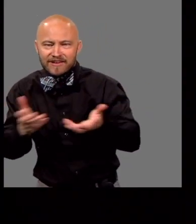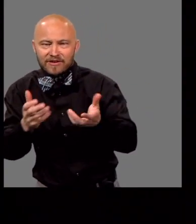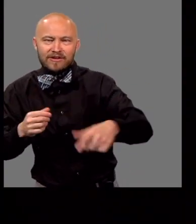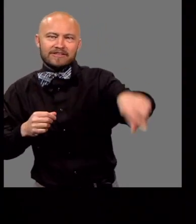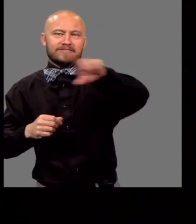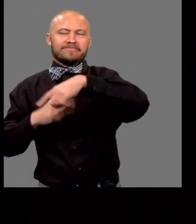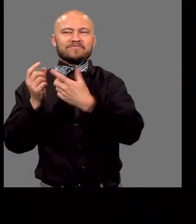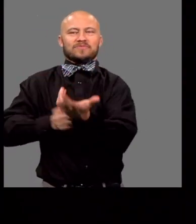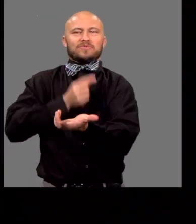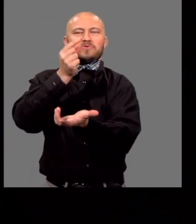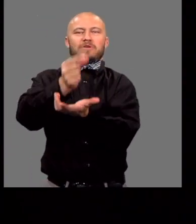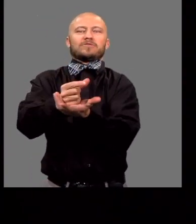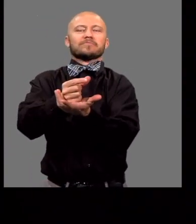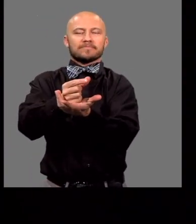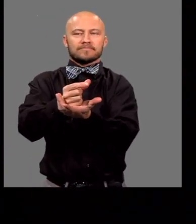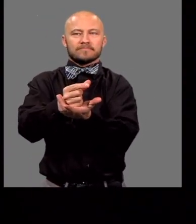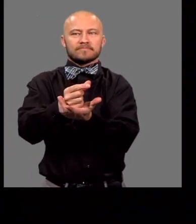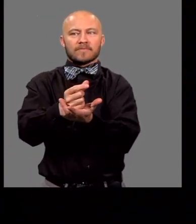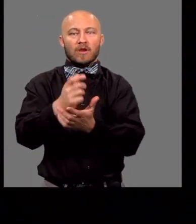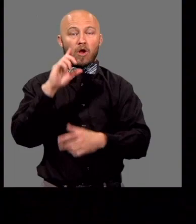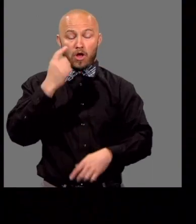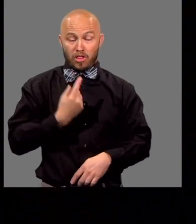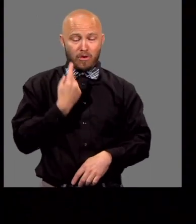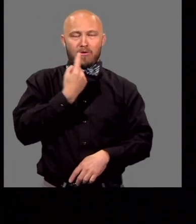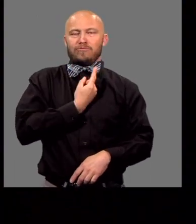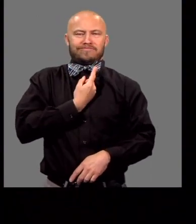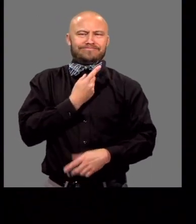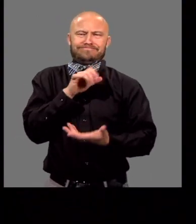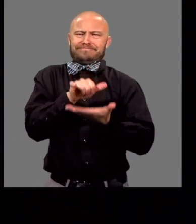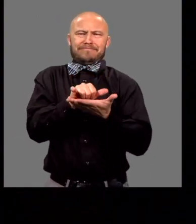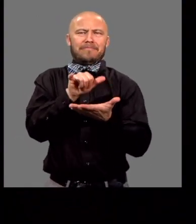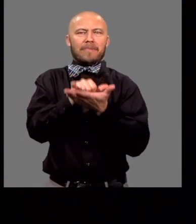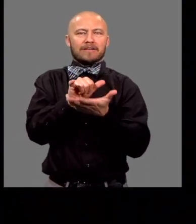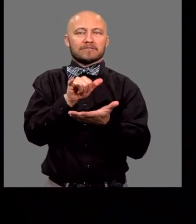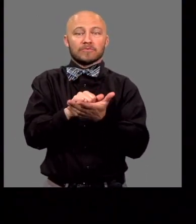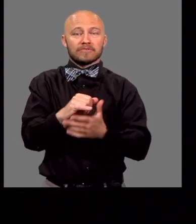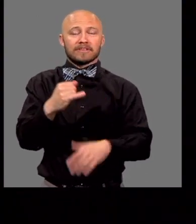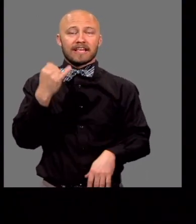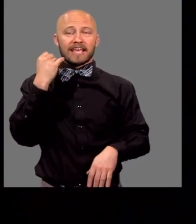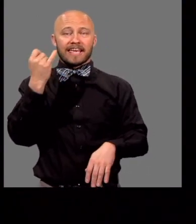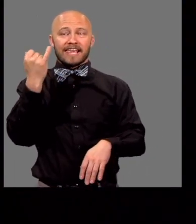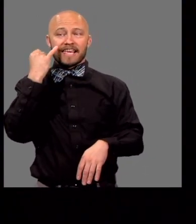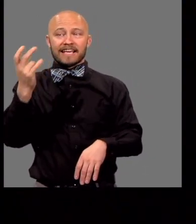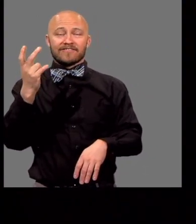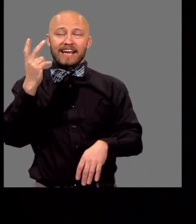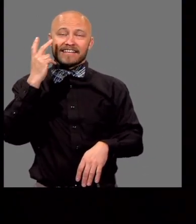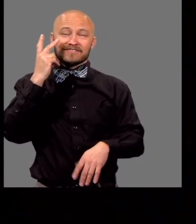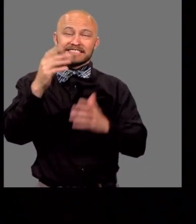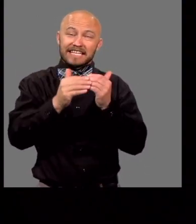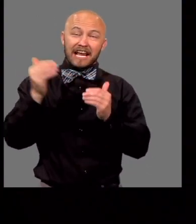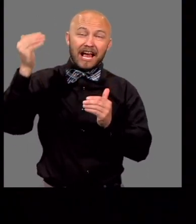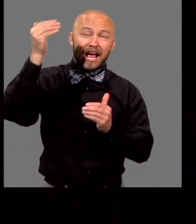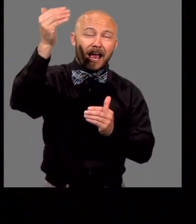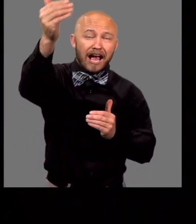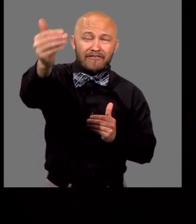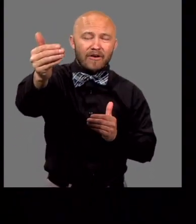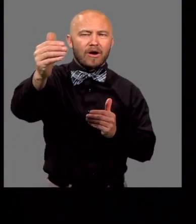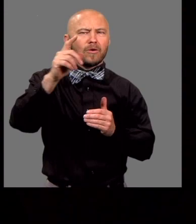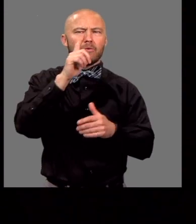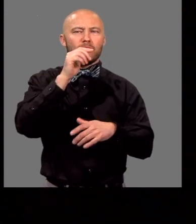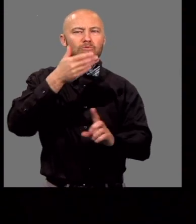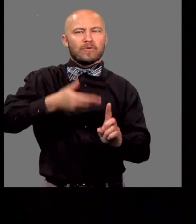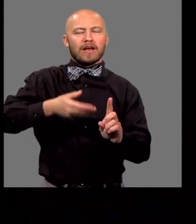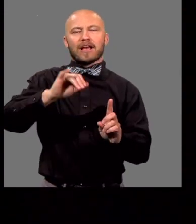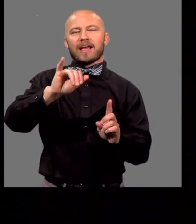and encouraged you. Our accomplishments are never ours alone. If I have seen farther, wrote the great Sir Isaac